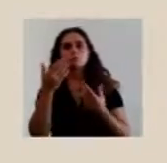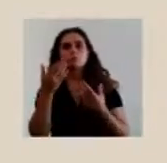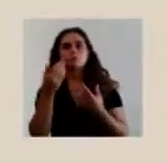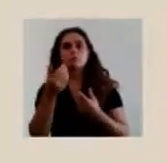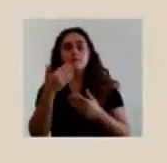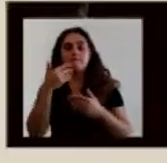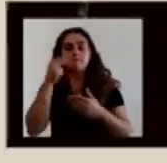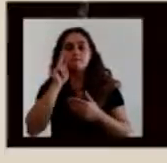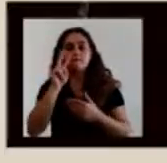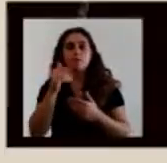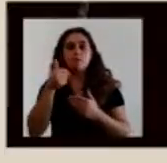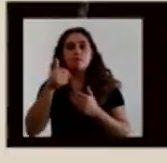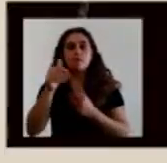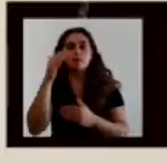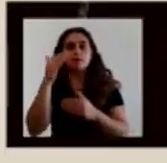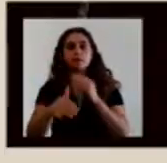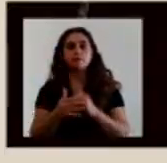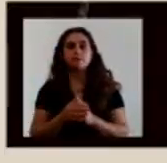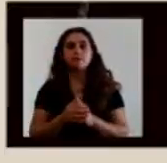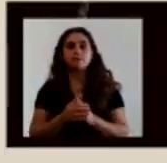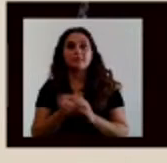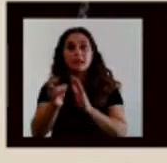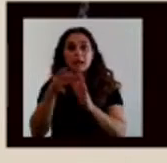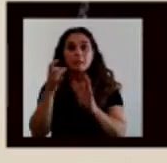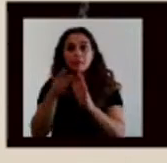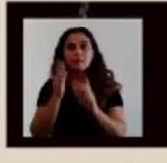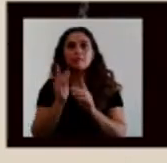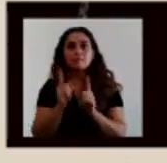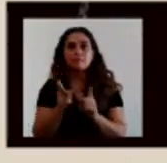what will happen next. Go fast, go loud, go.